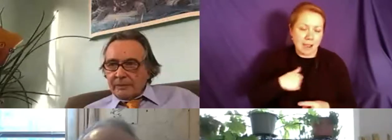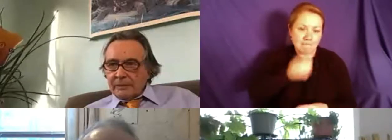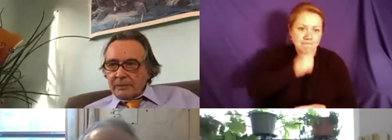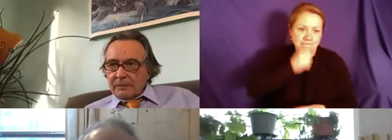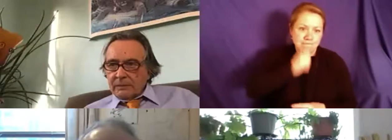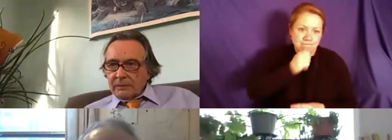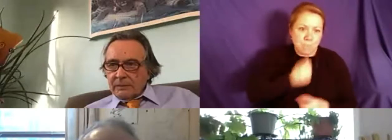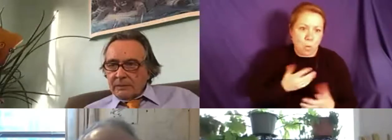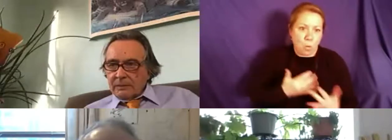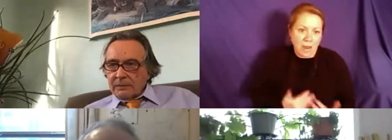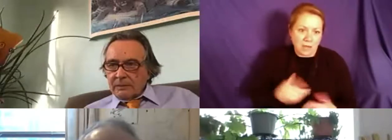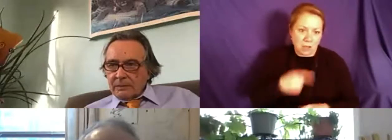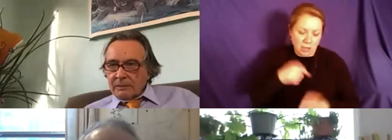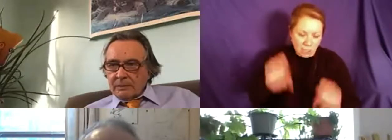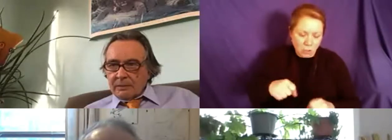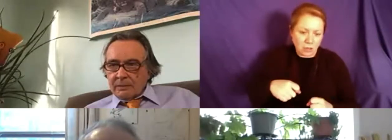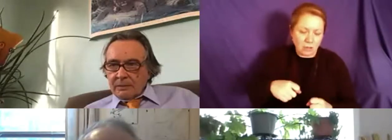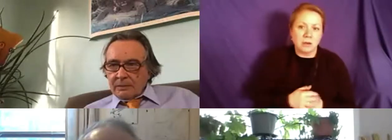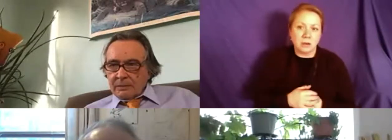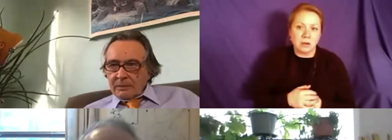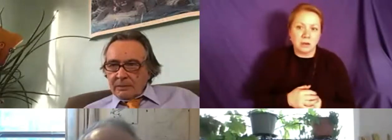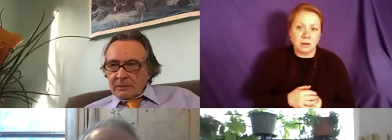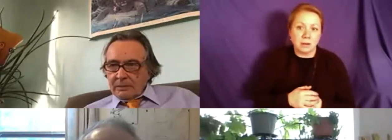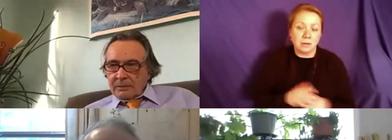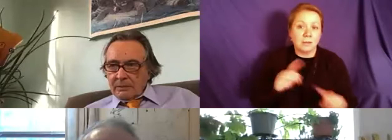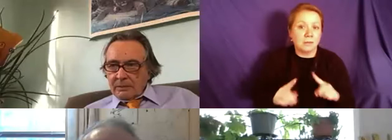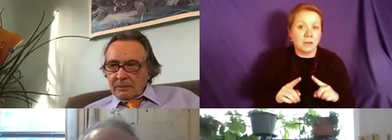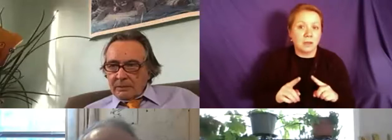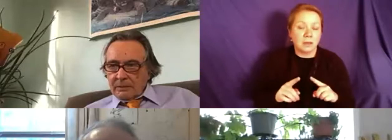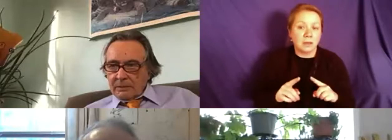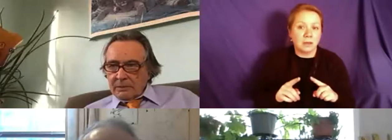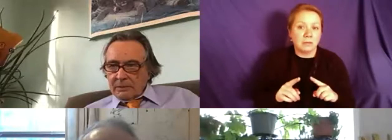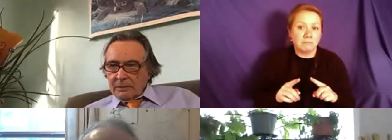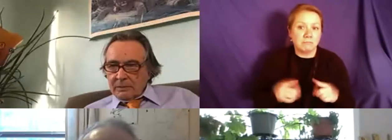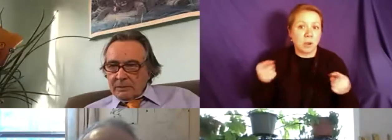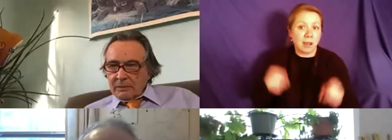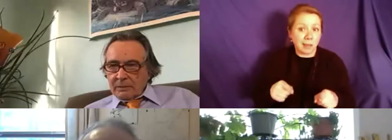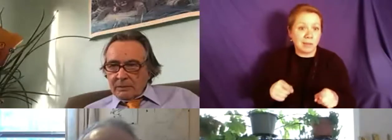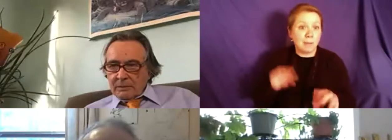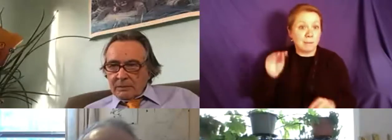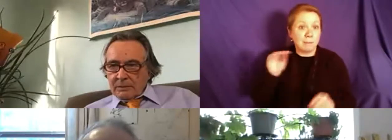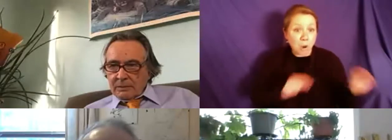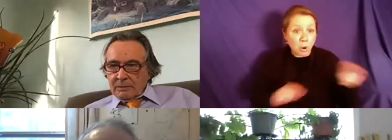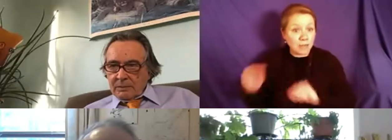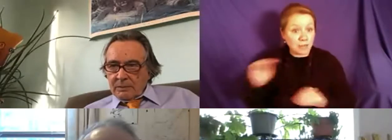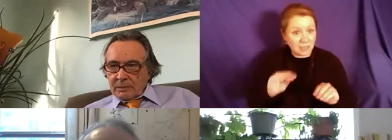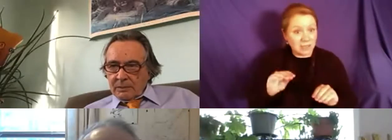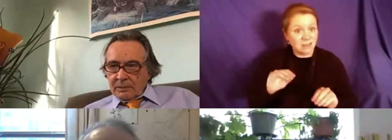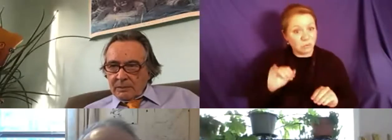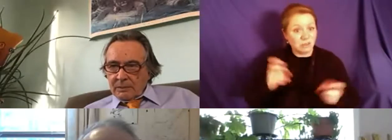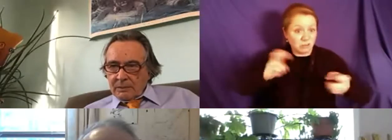as I could. But during that time, you know, mobility was an issue.